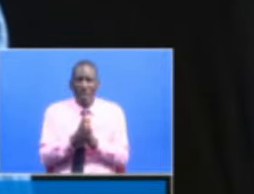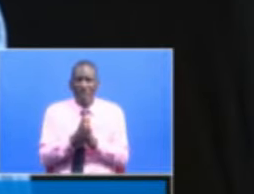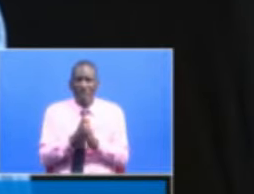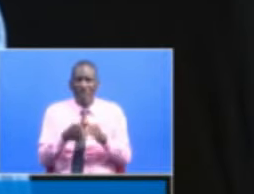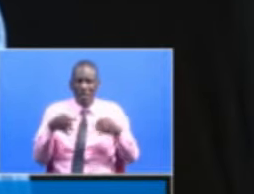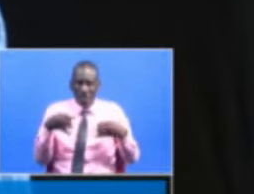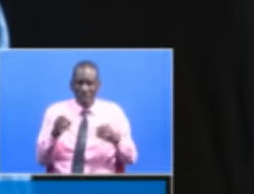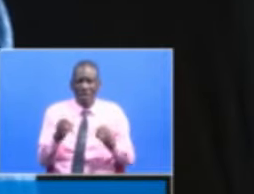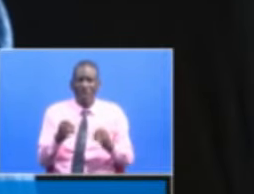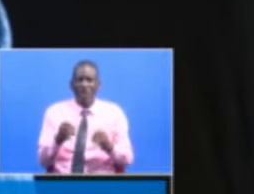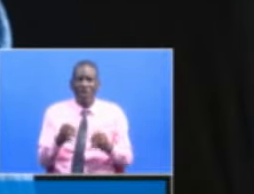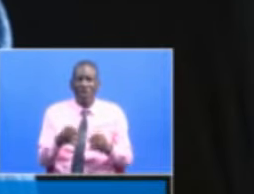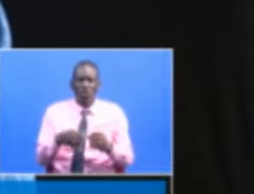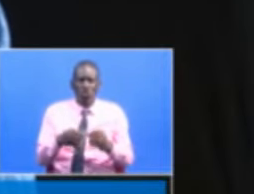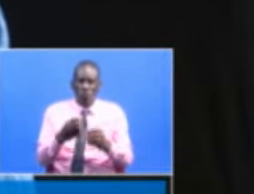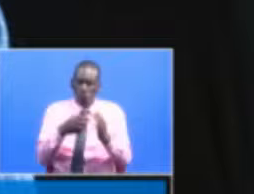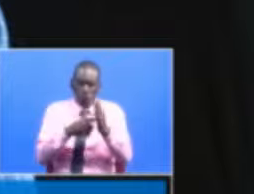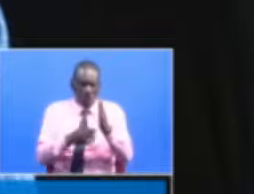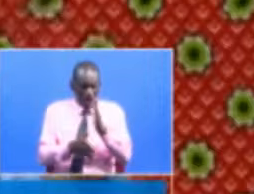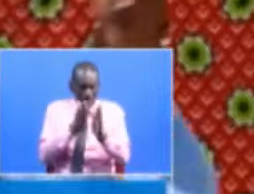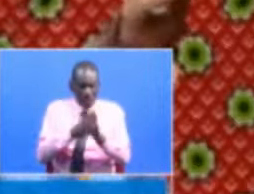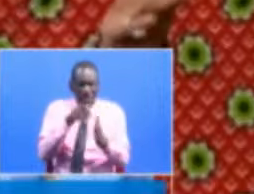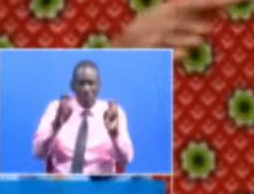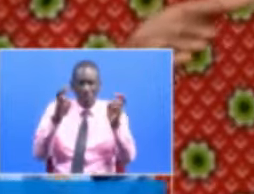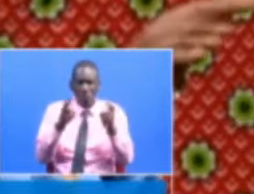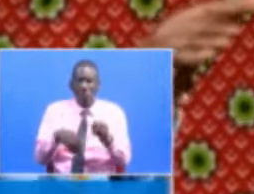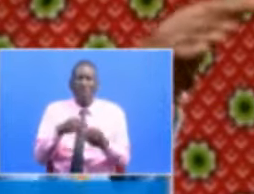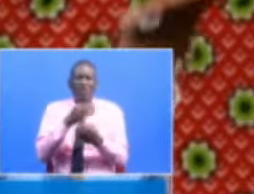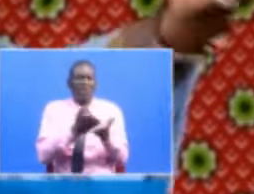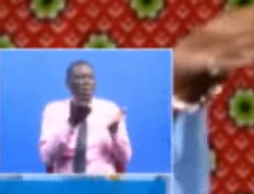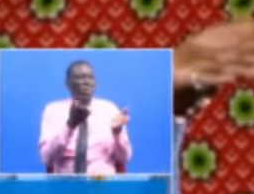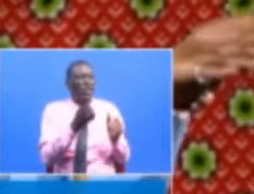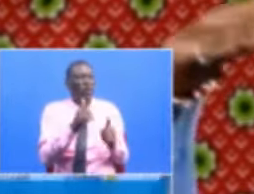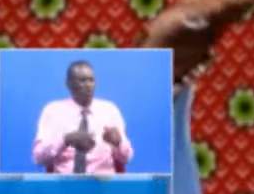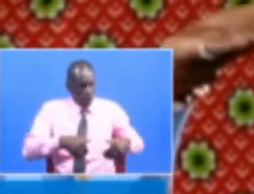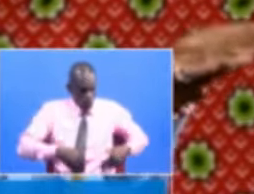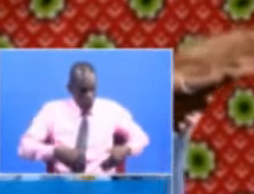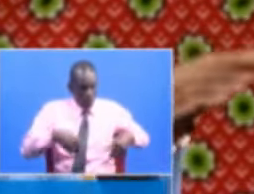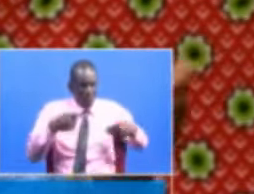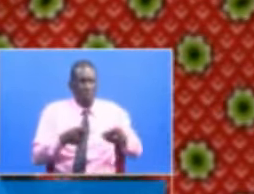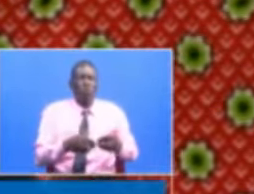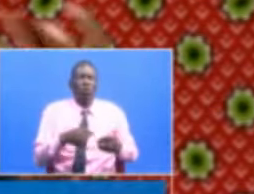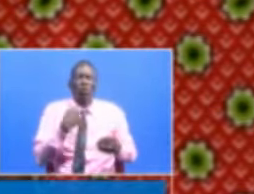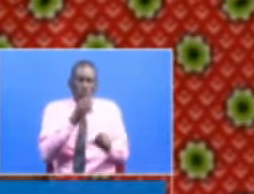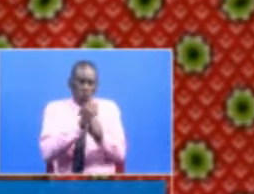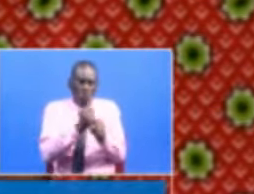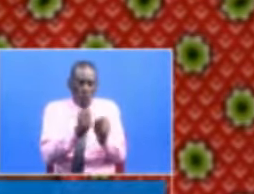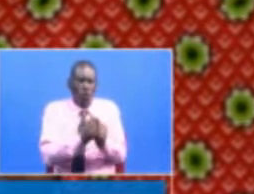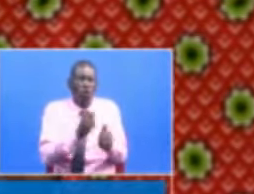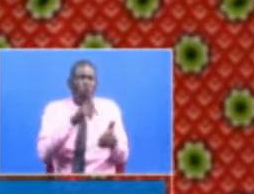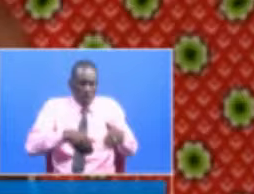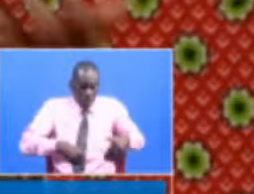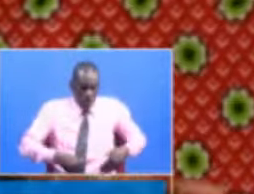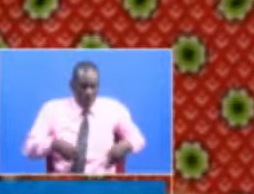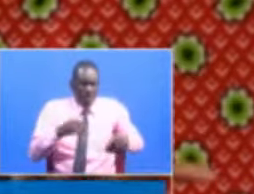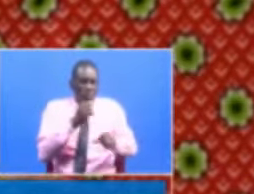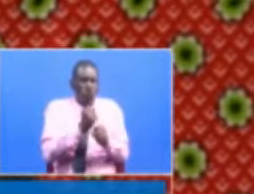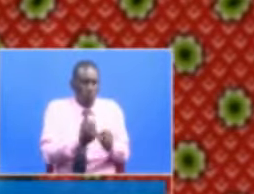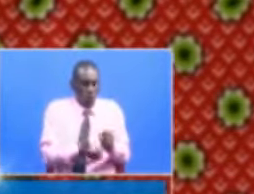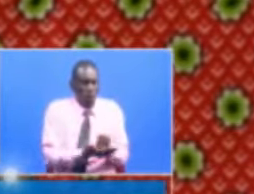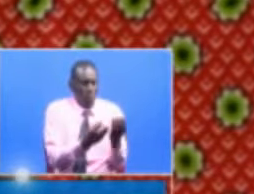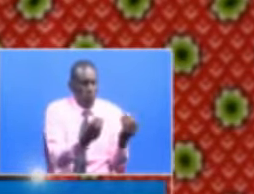on this matter. Now, what are some of the things that the young people that you work with are doing to help solve